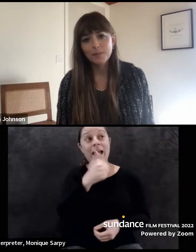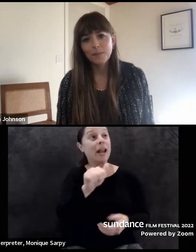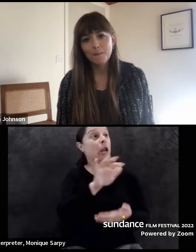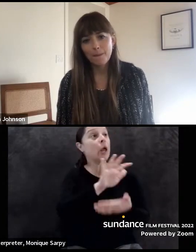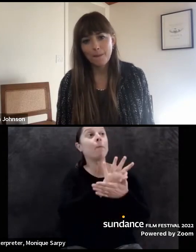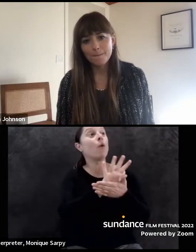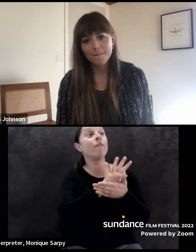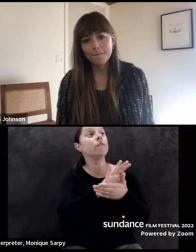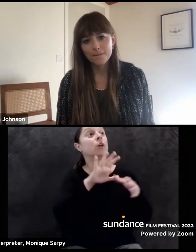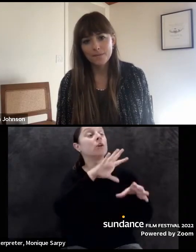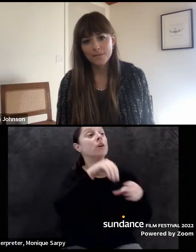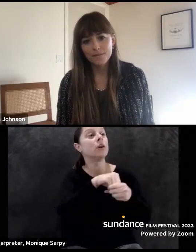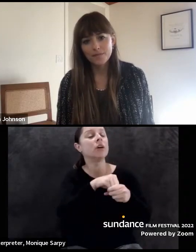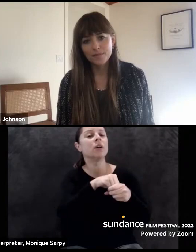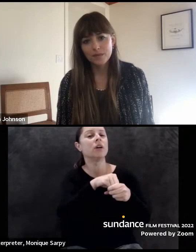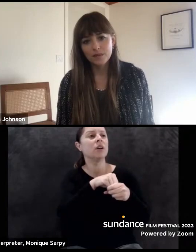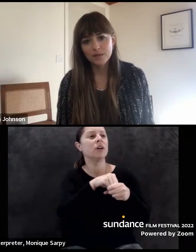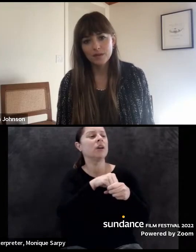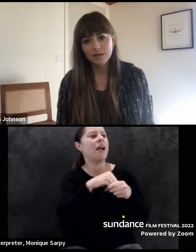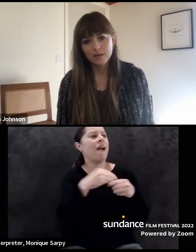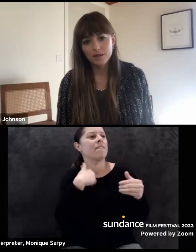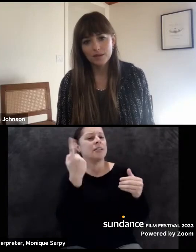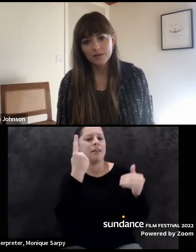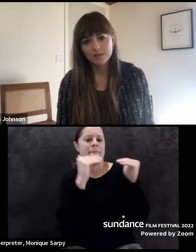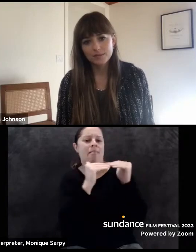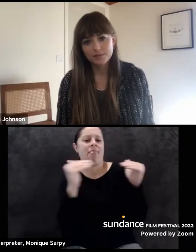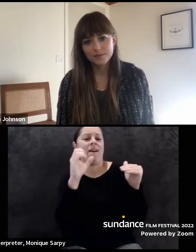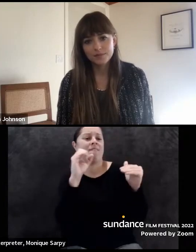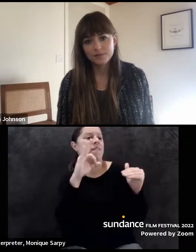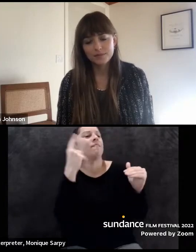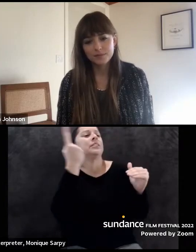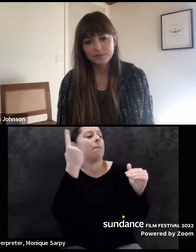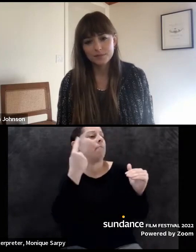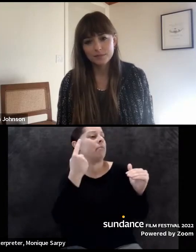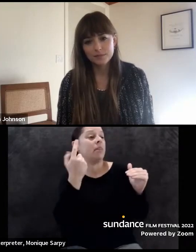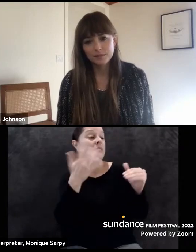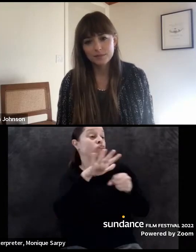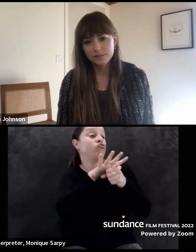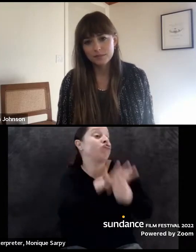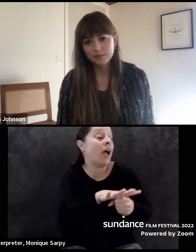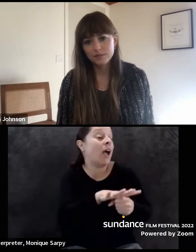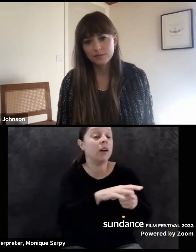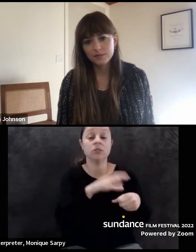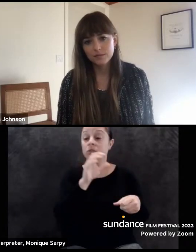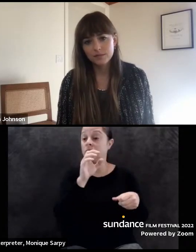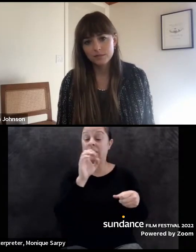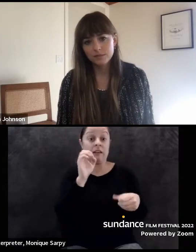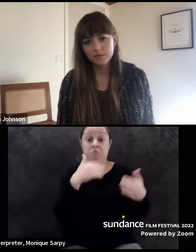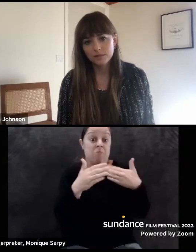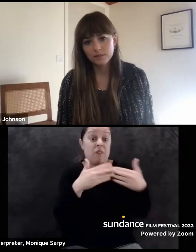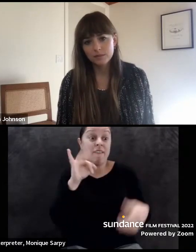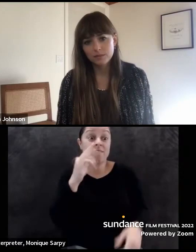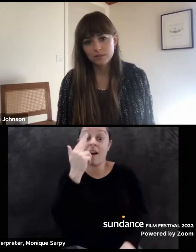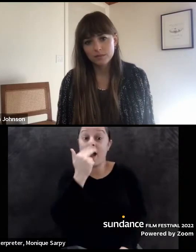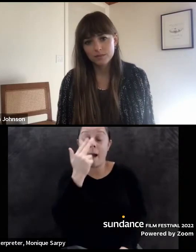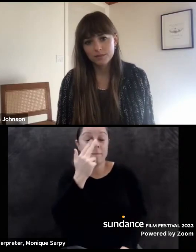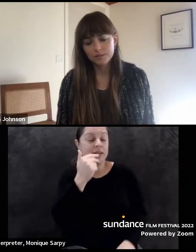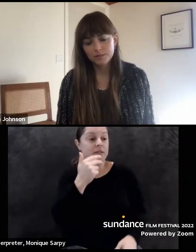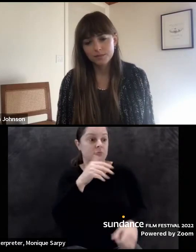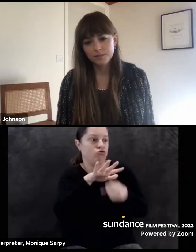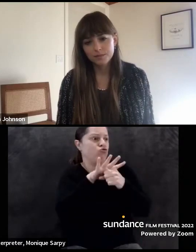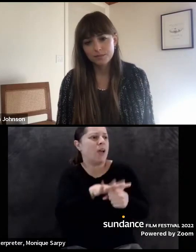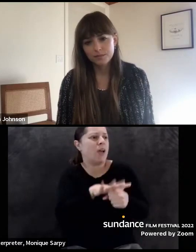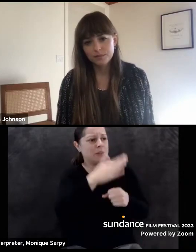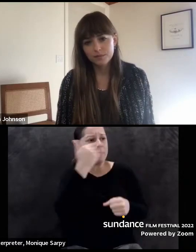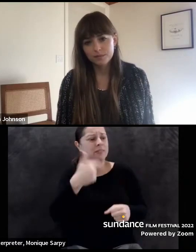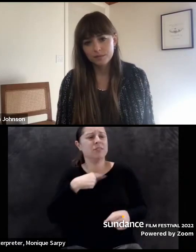I'm usually having some level of stress, even if I'm doing a comedy, because I care so much. But in regards